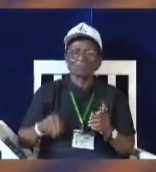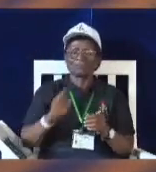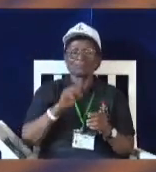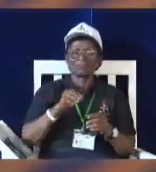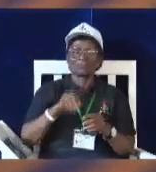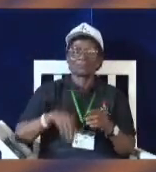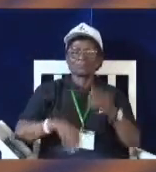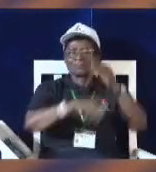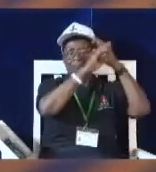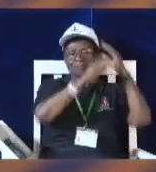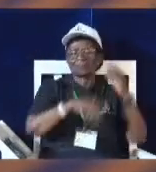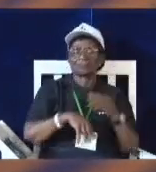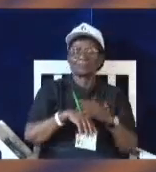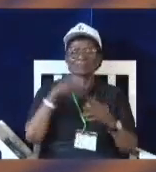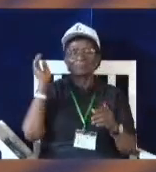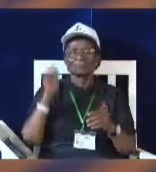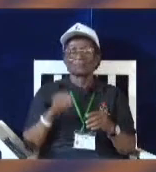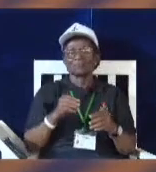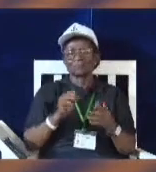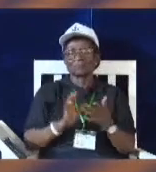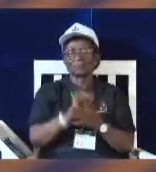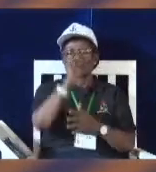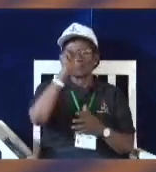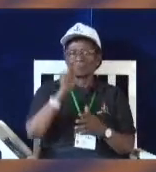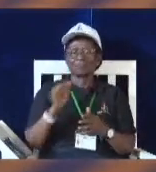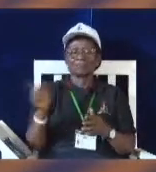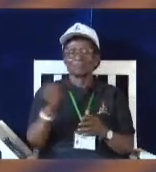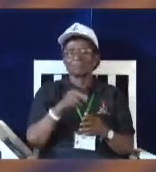And believe me honestly, they are going to obey.